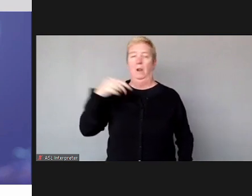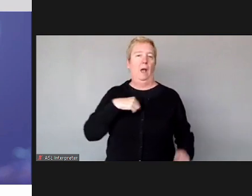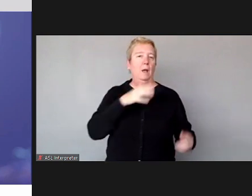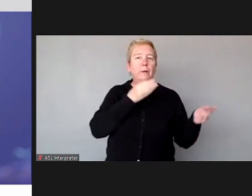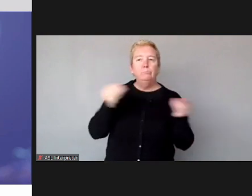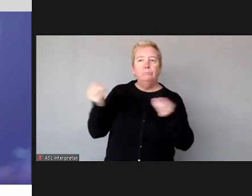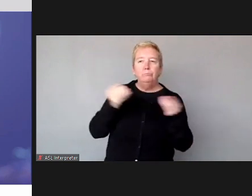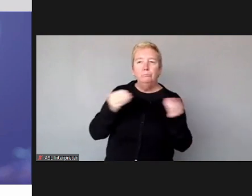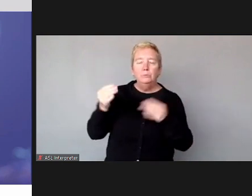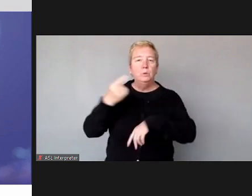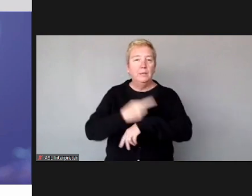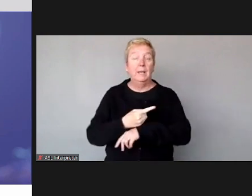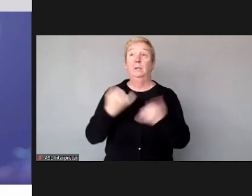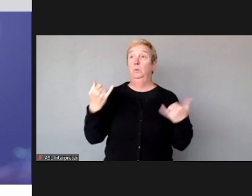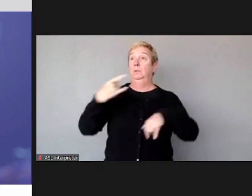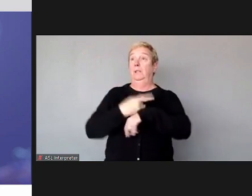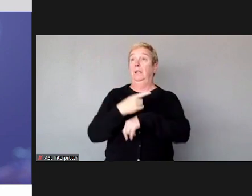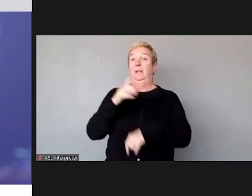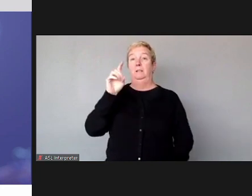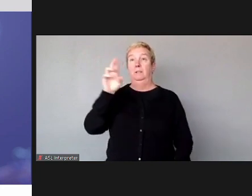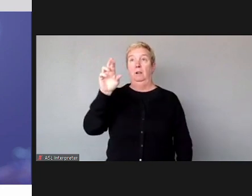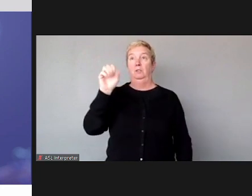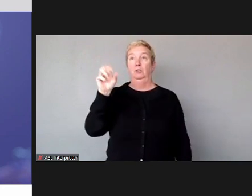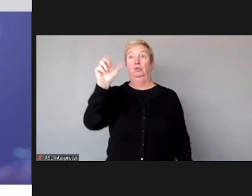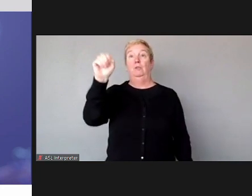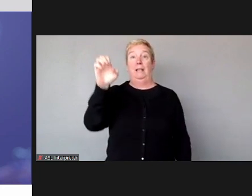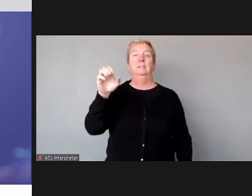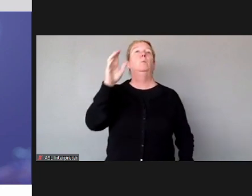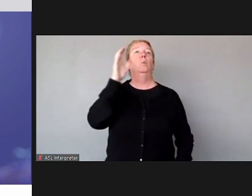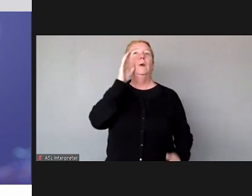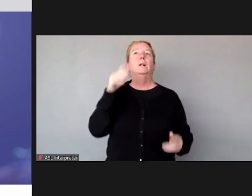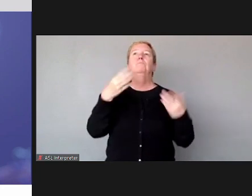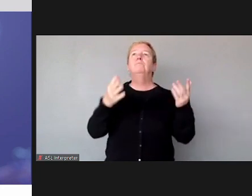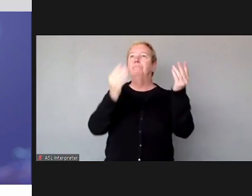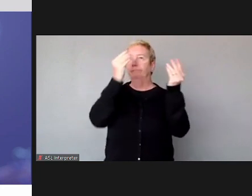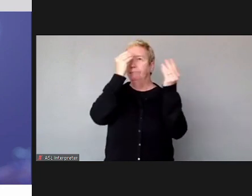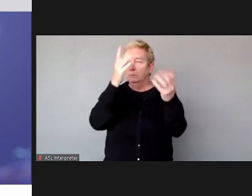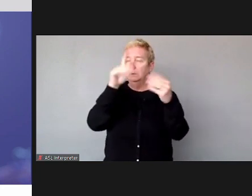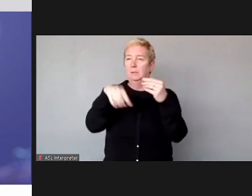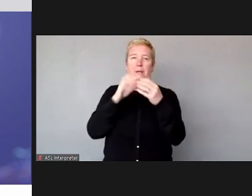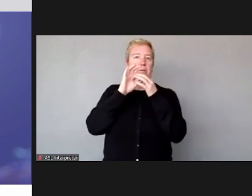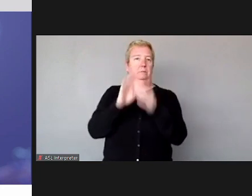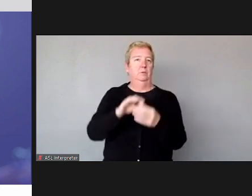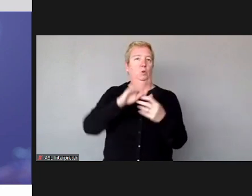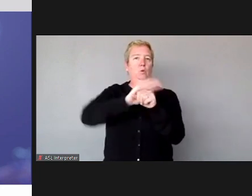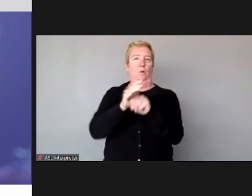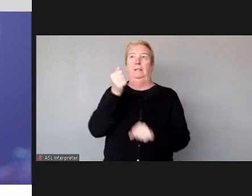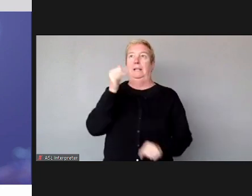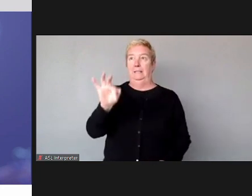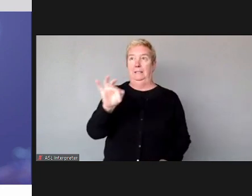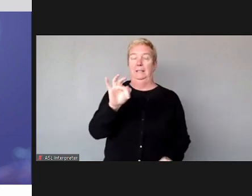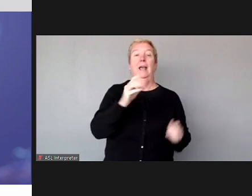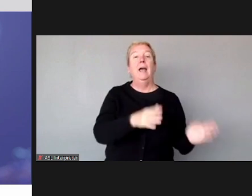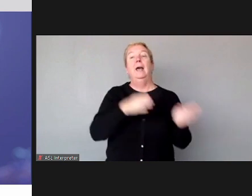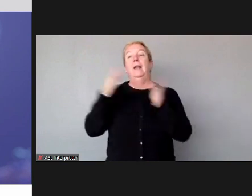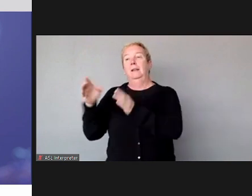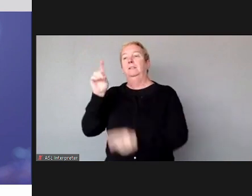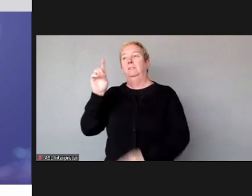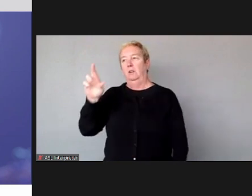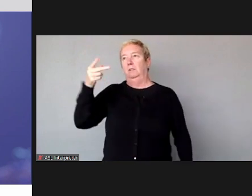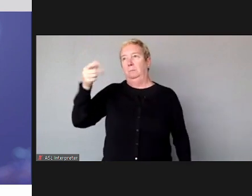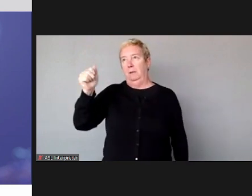Dr. Scrace will provide an update on COVID-19, and Dr. Podahan will provide an update on monkeypox. After